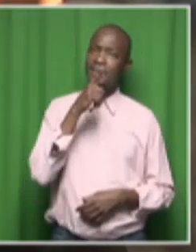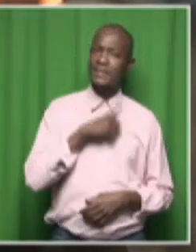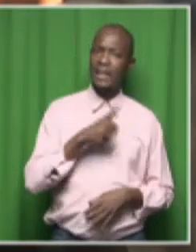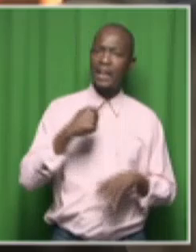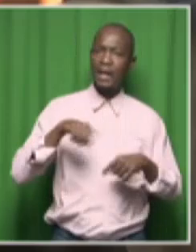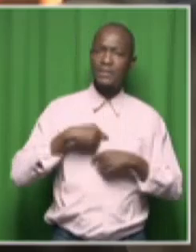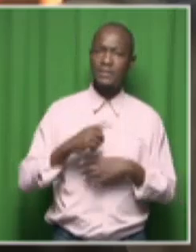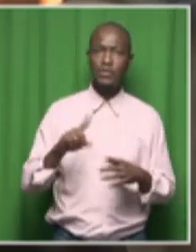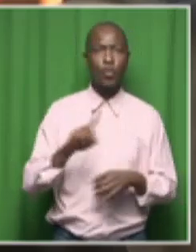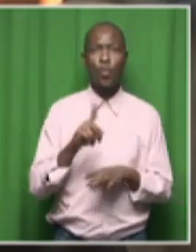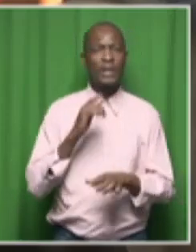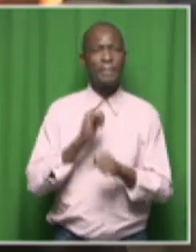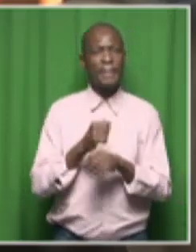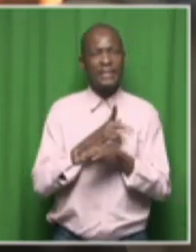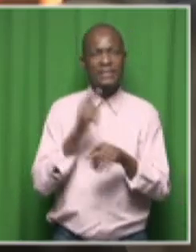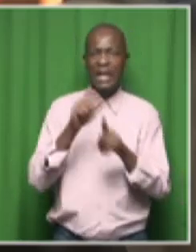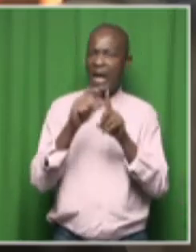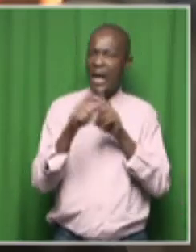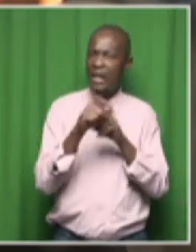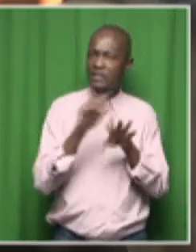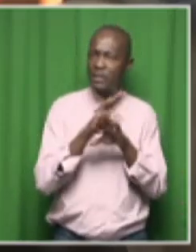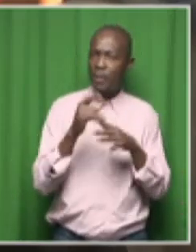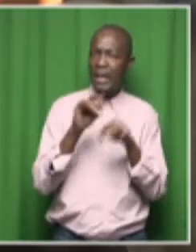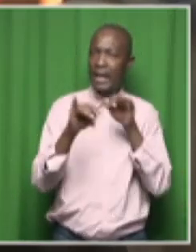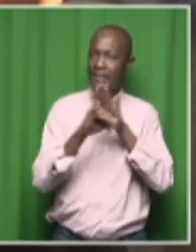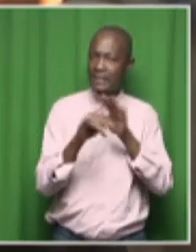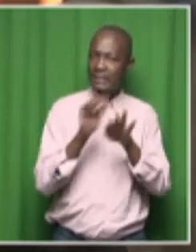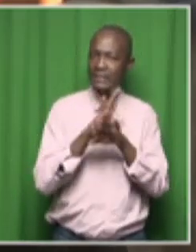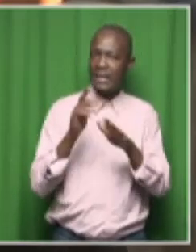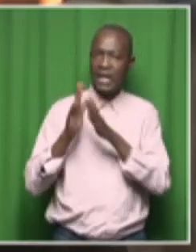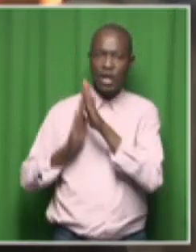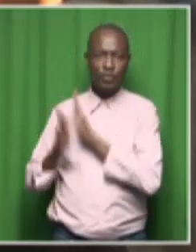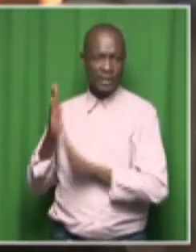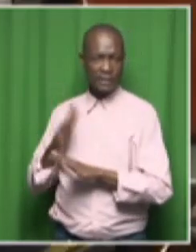makes cultural identity and heritage.